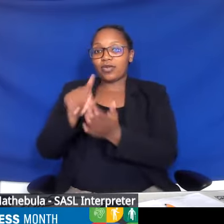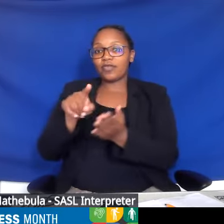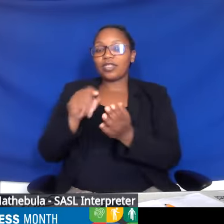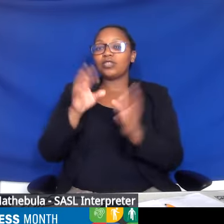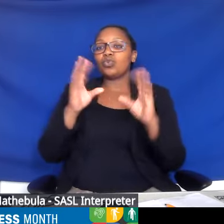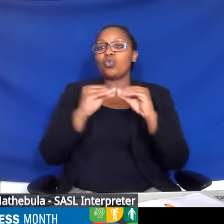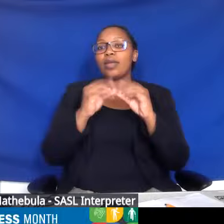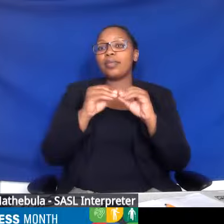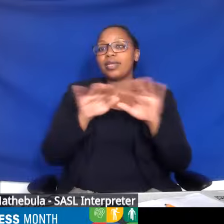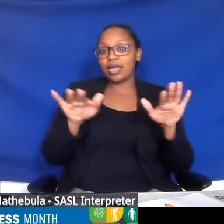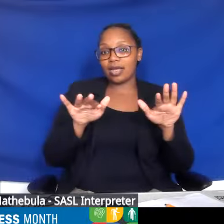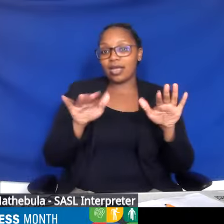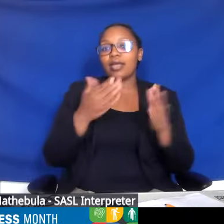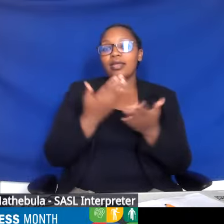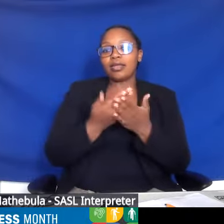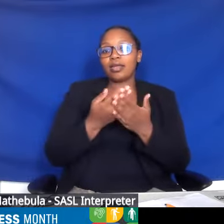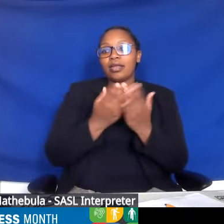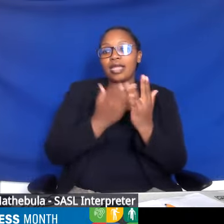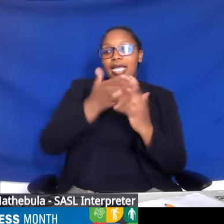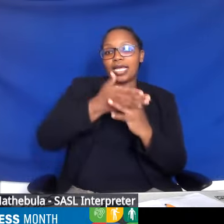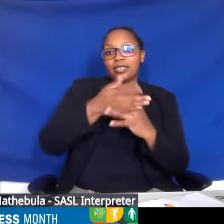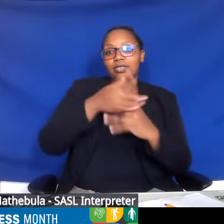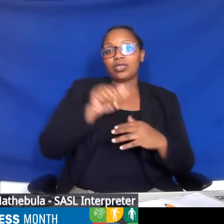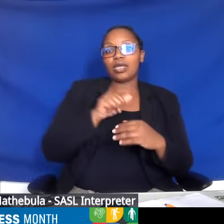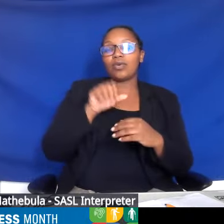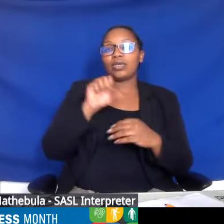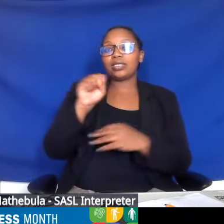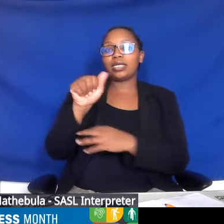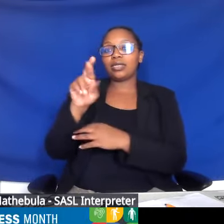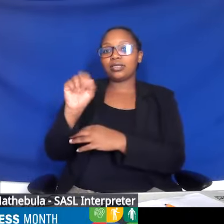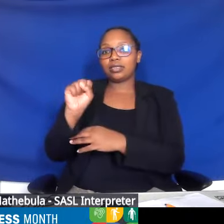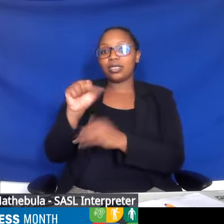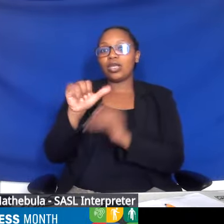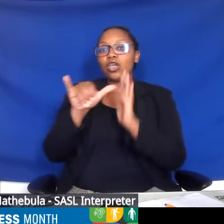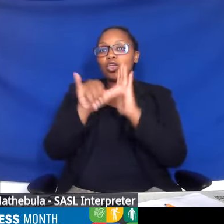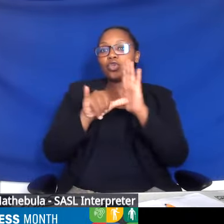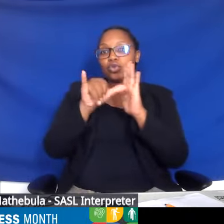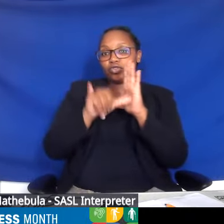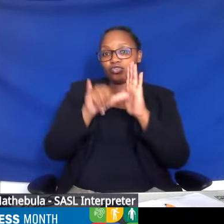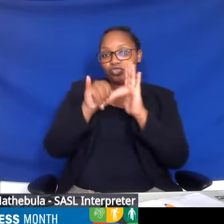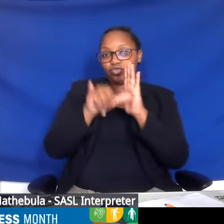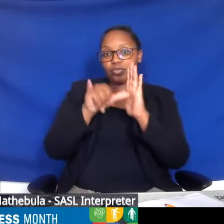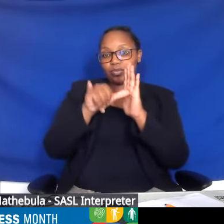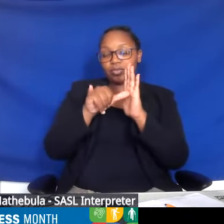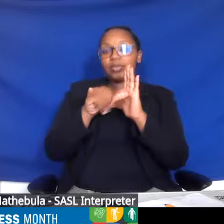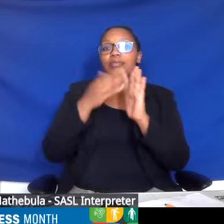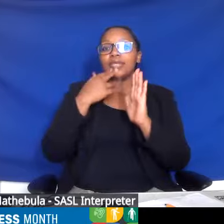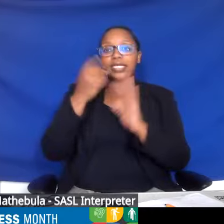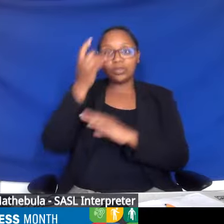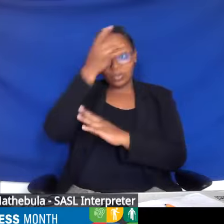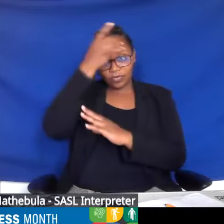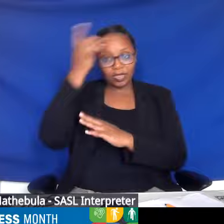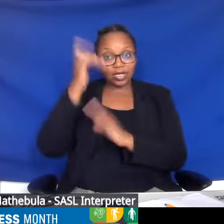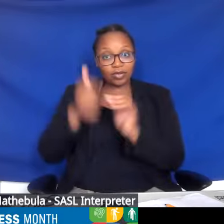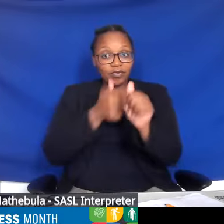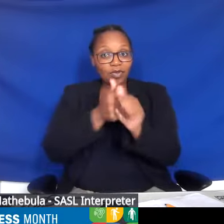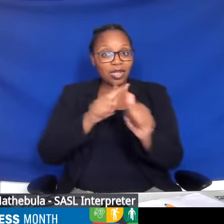our SARS YouTube channel. Please do not forget to follow us on YouTube, Twitter, and